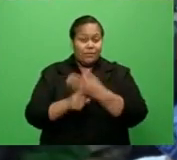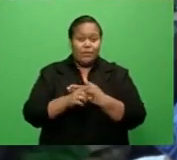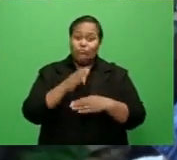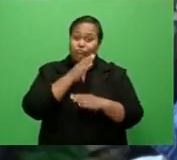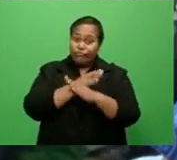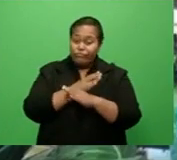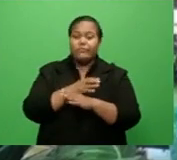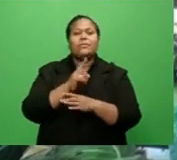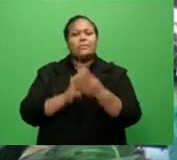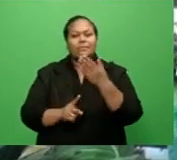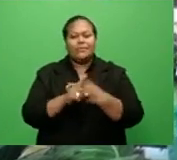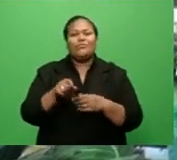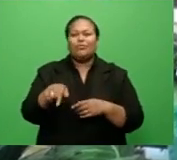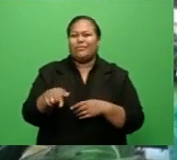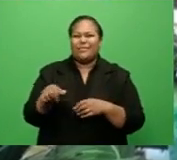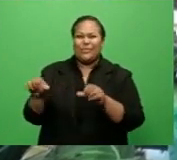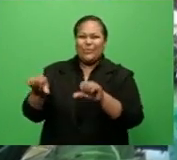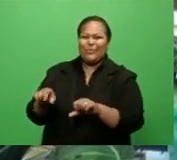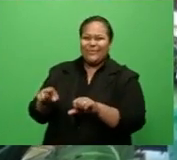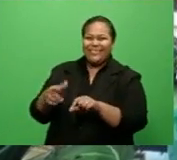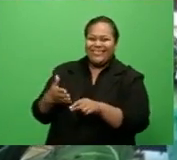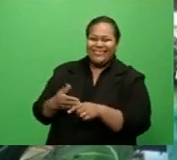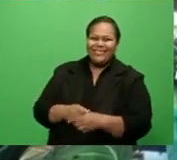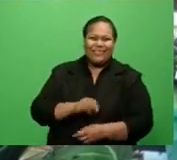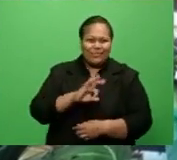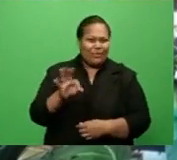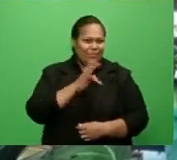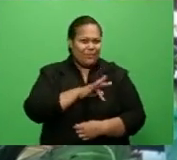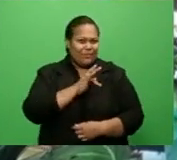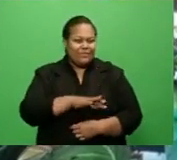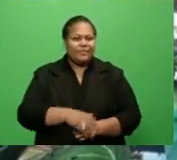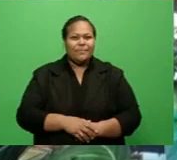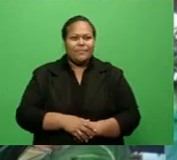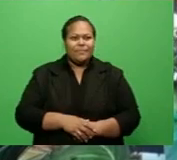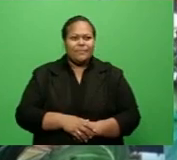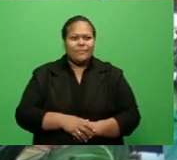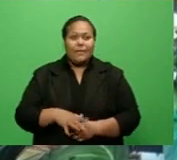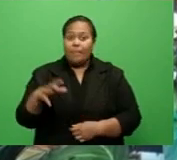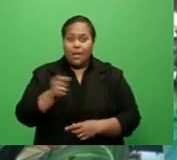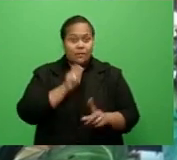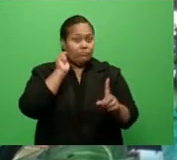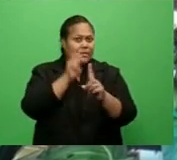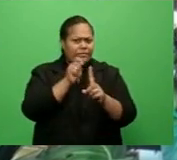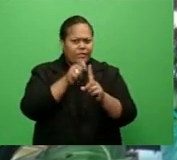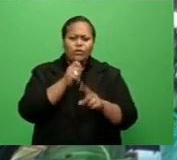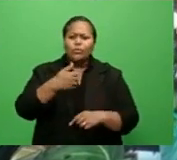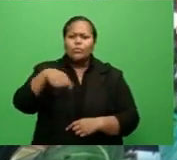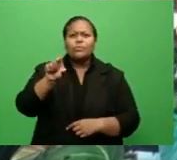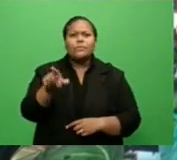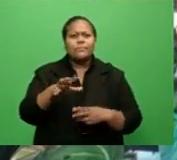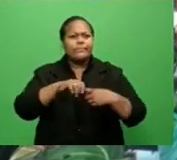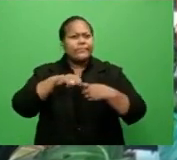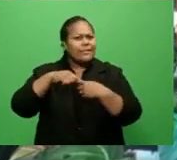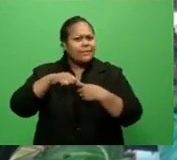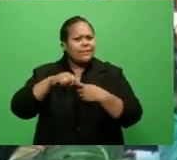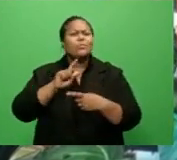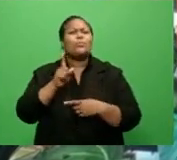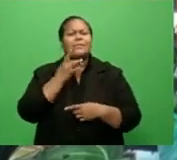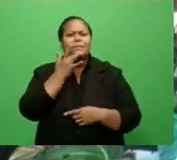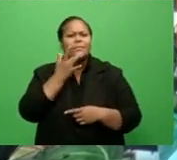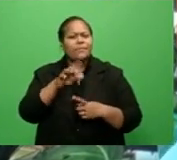side. They have to be very specific regarding the usage of plastic, what type of plastic